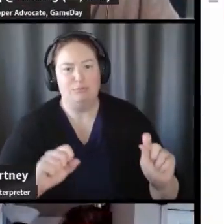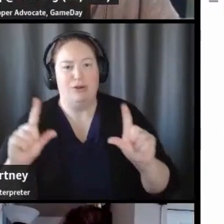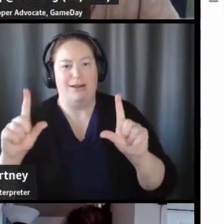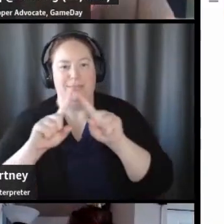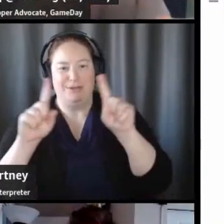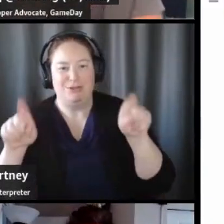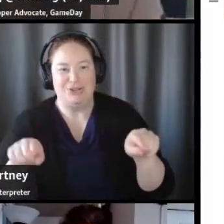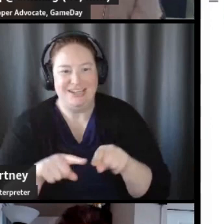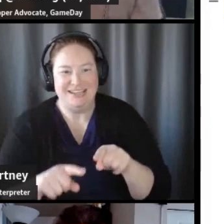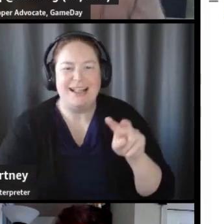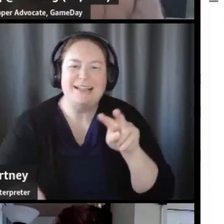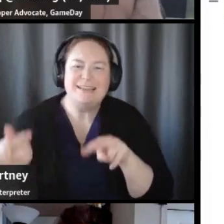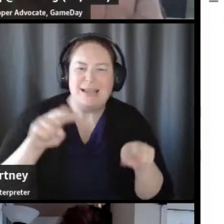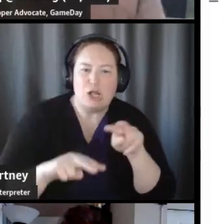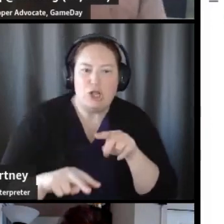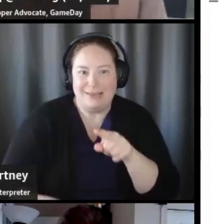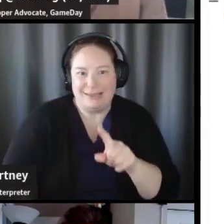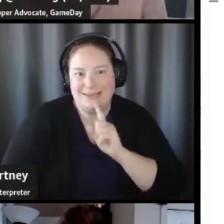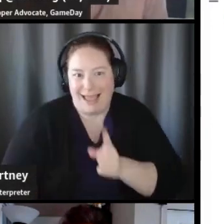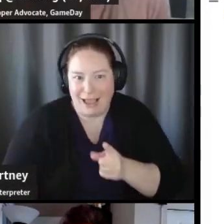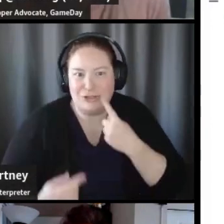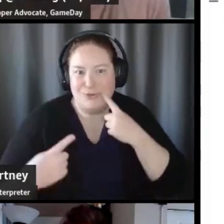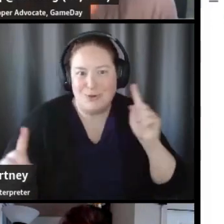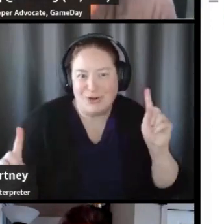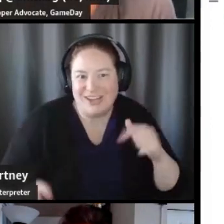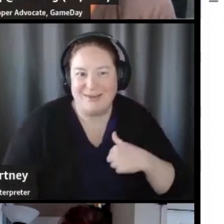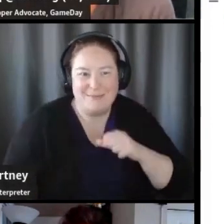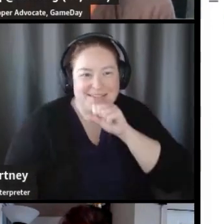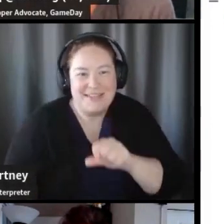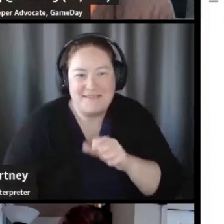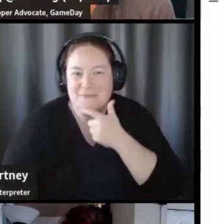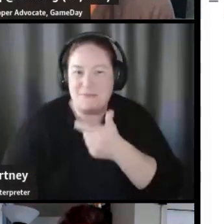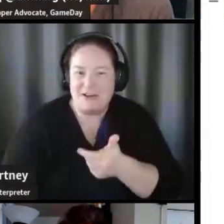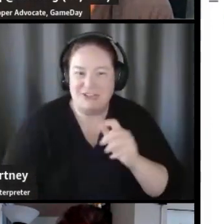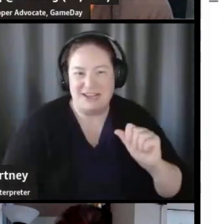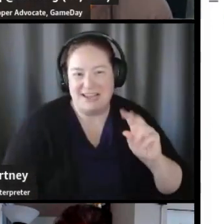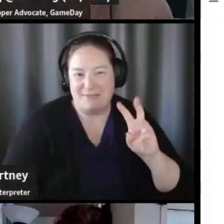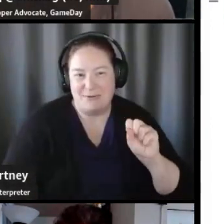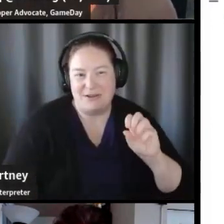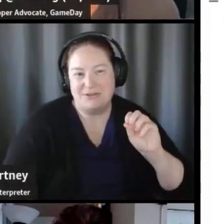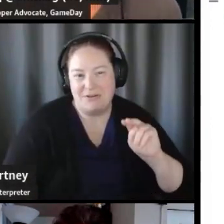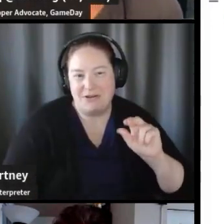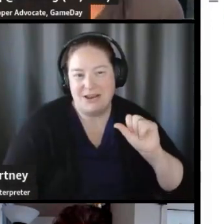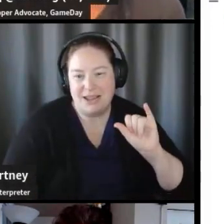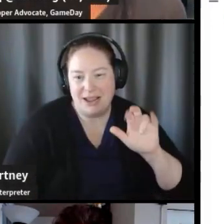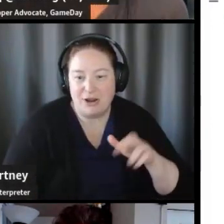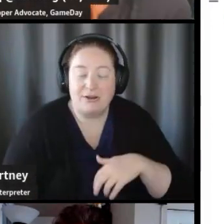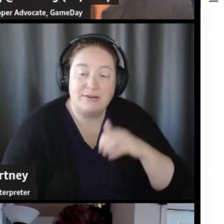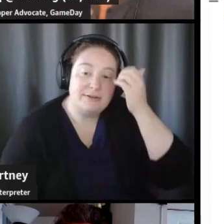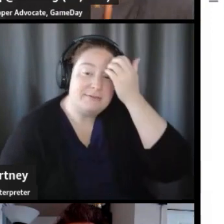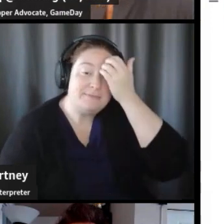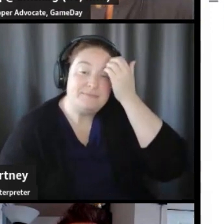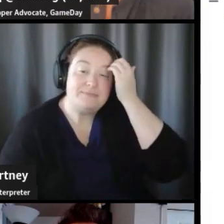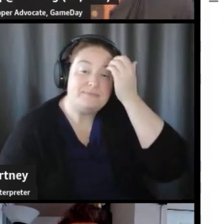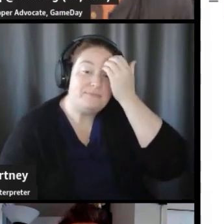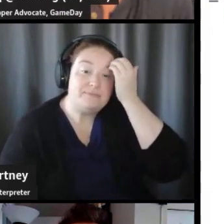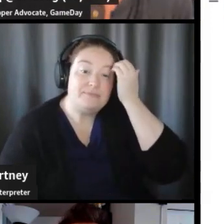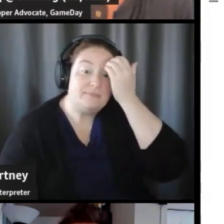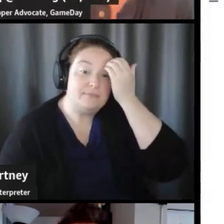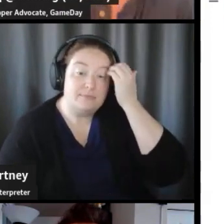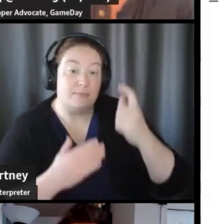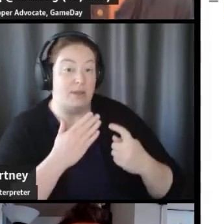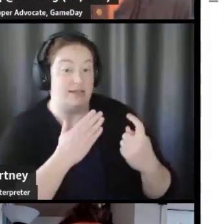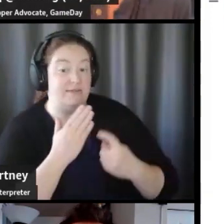Let's take a look at this actually working, which we love doing here on AWS On Air. So by default, when you log into the console of